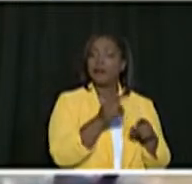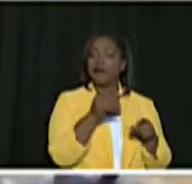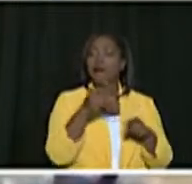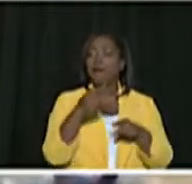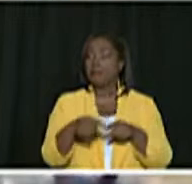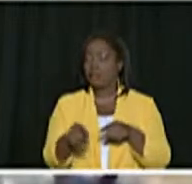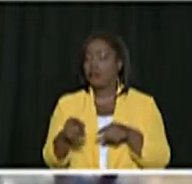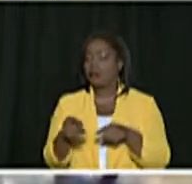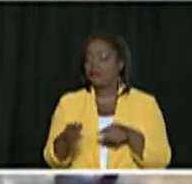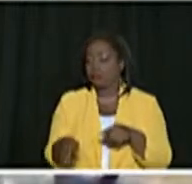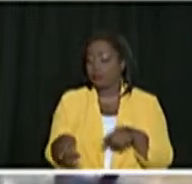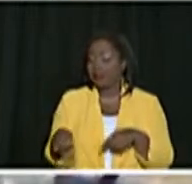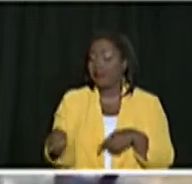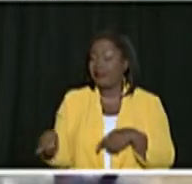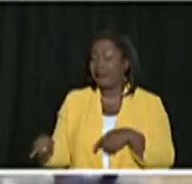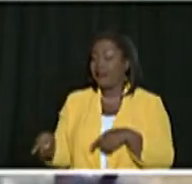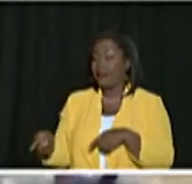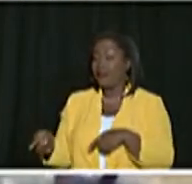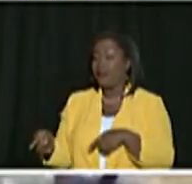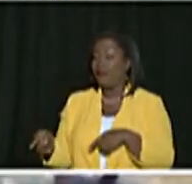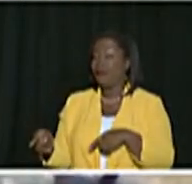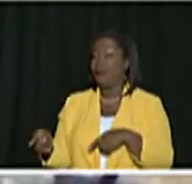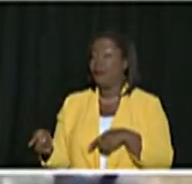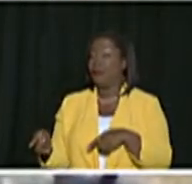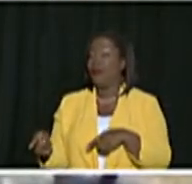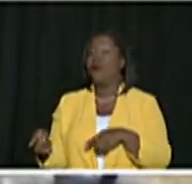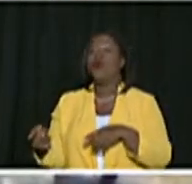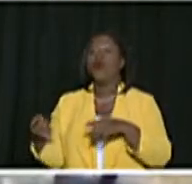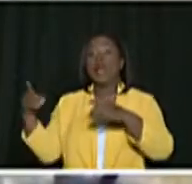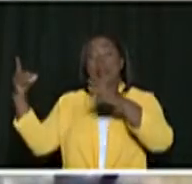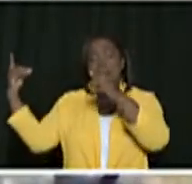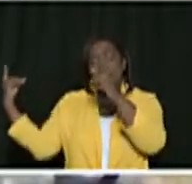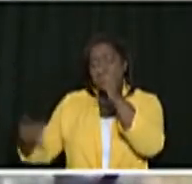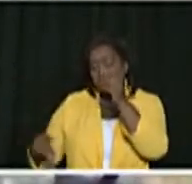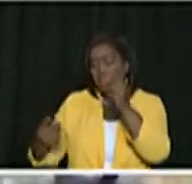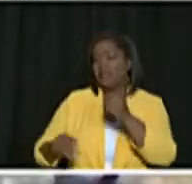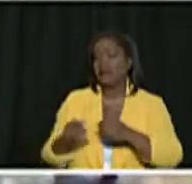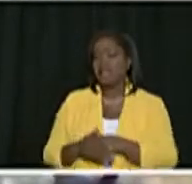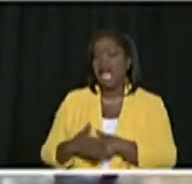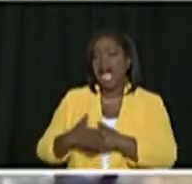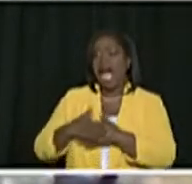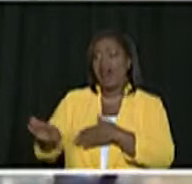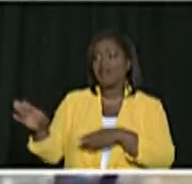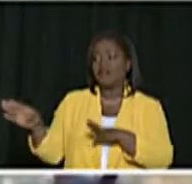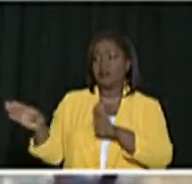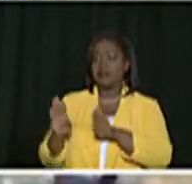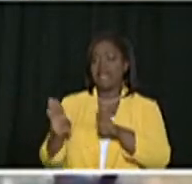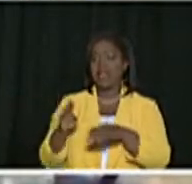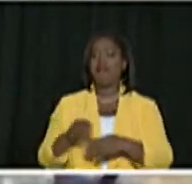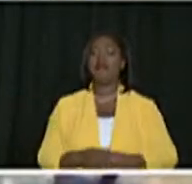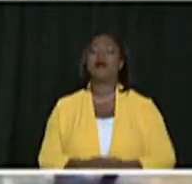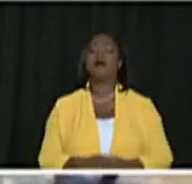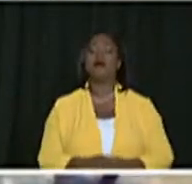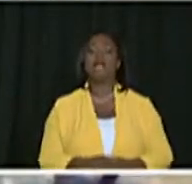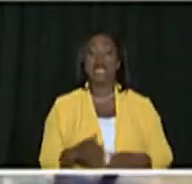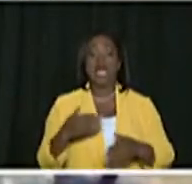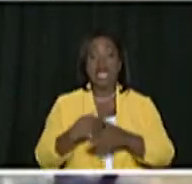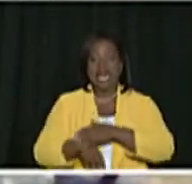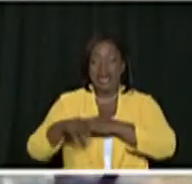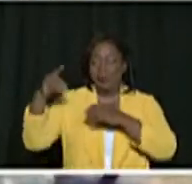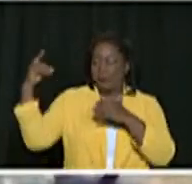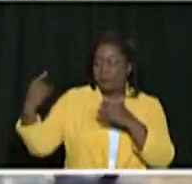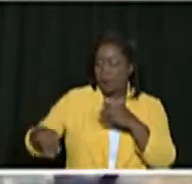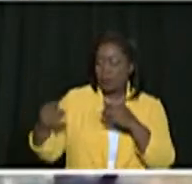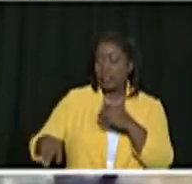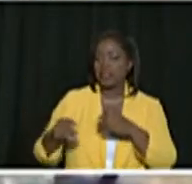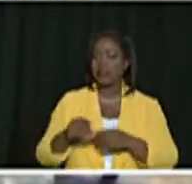And when we punish after the behavior has been done. And in punishing the